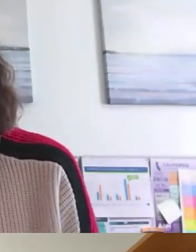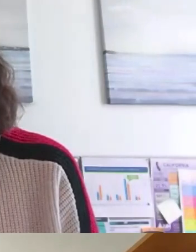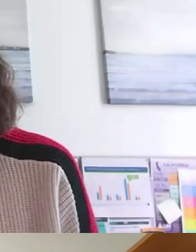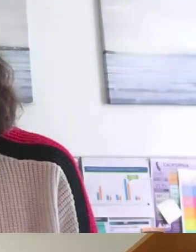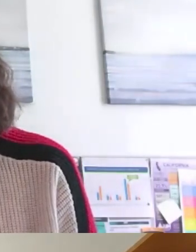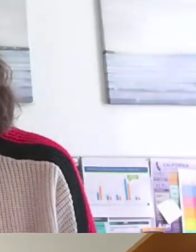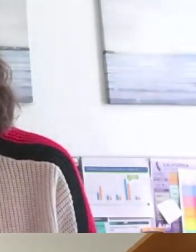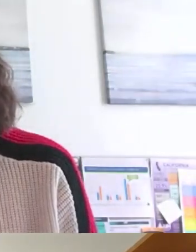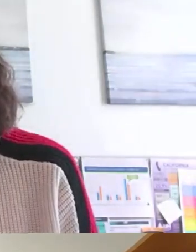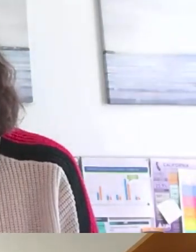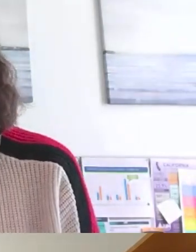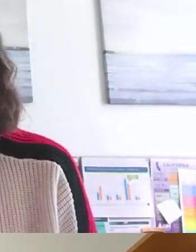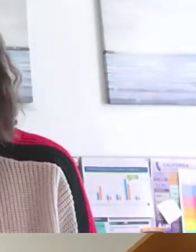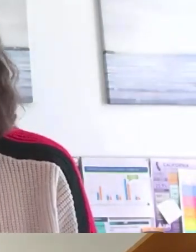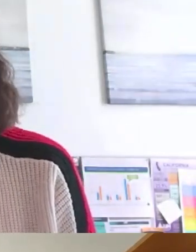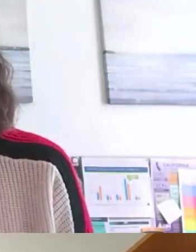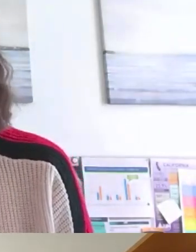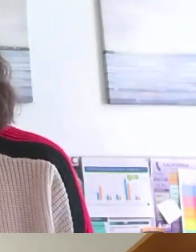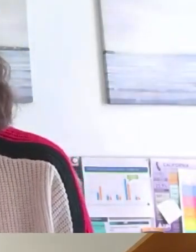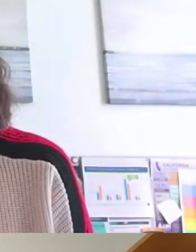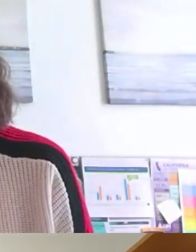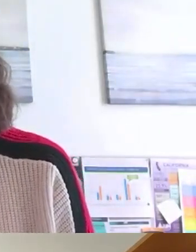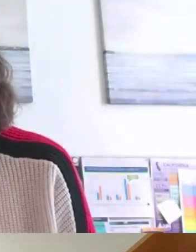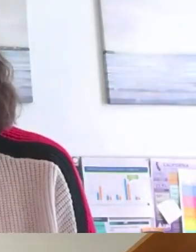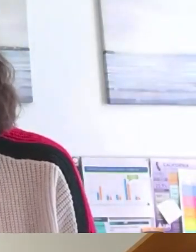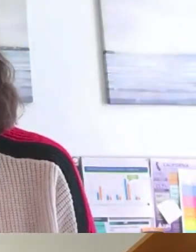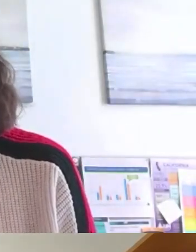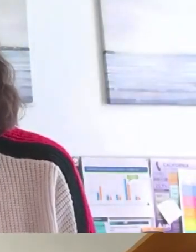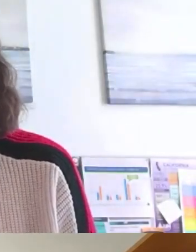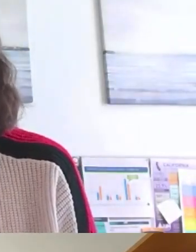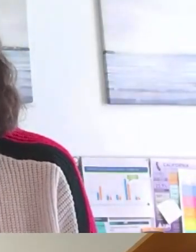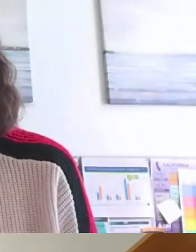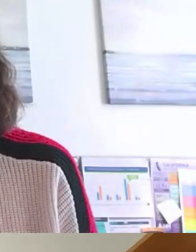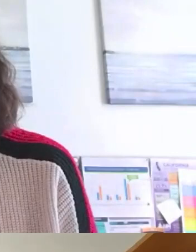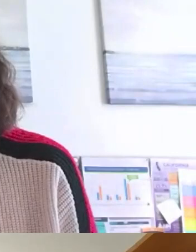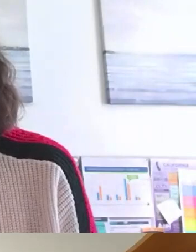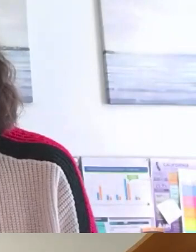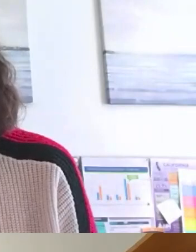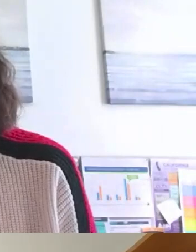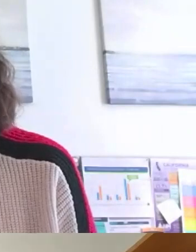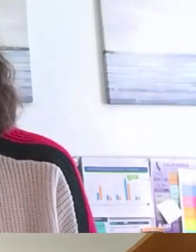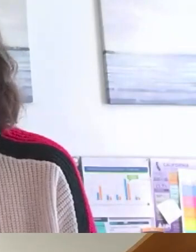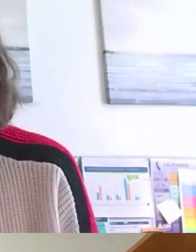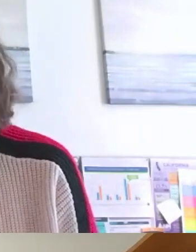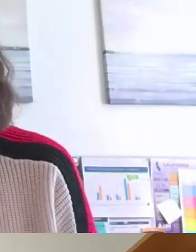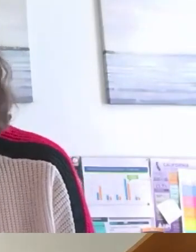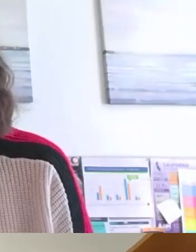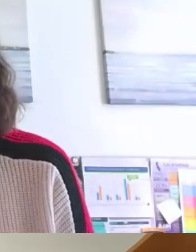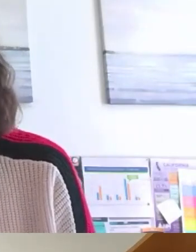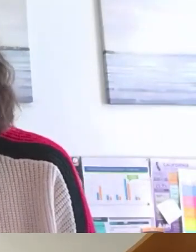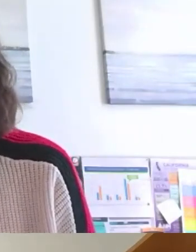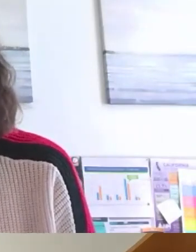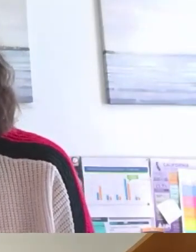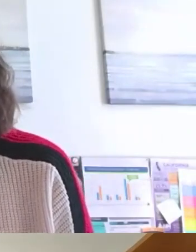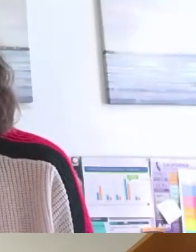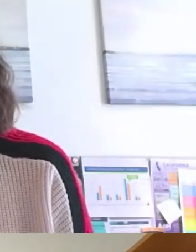part of our meeting to have those discussions. So really some good advice, I think, about good suggestion from Dr. Mobley and good advice